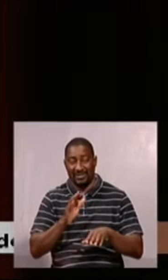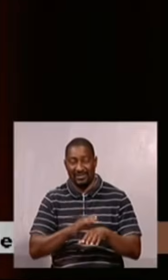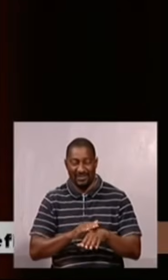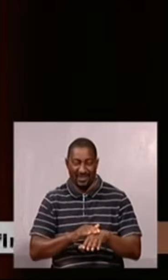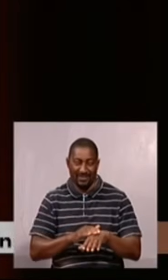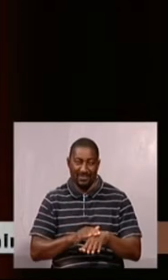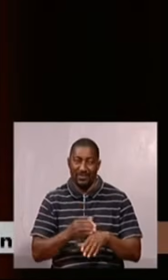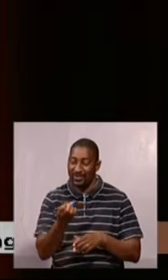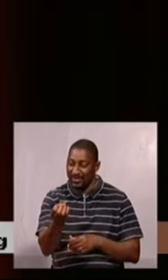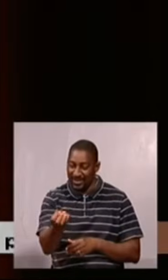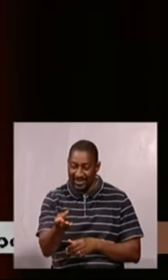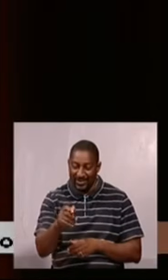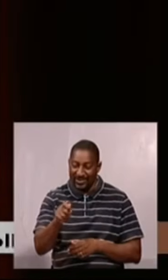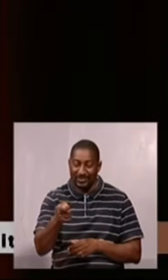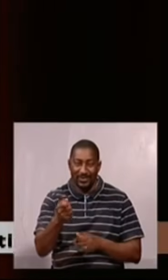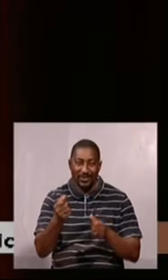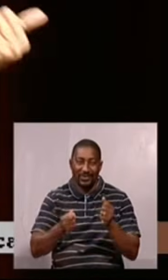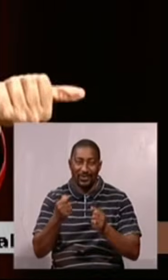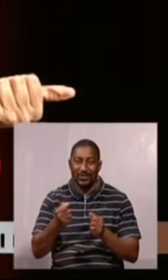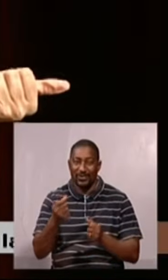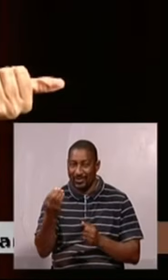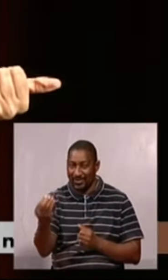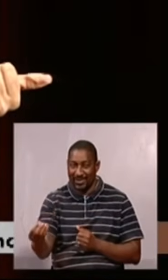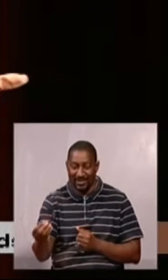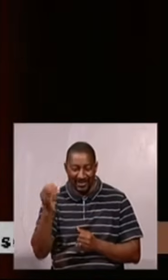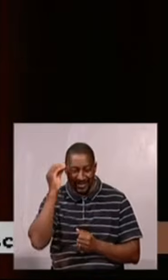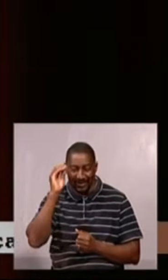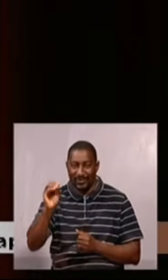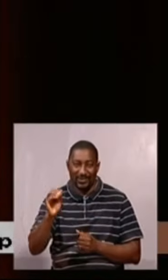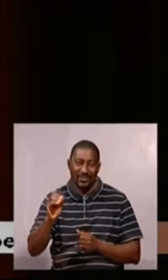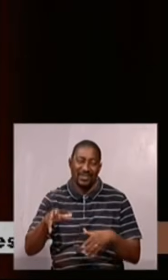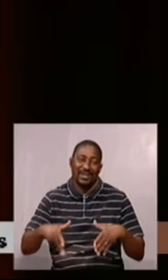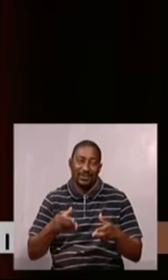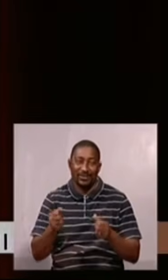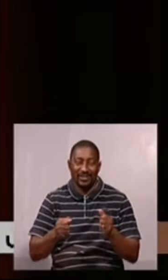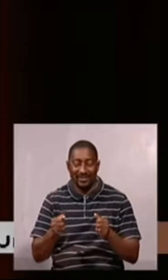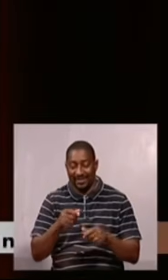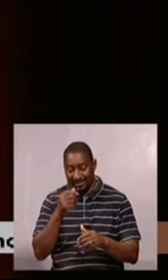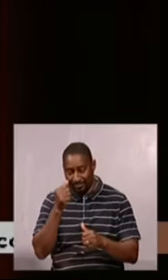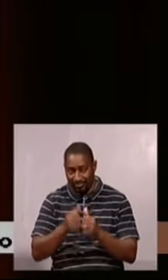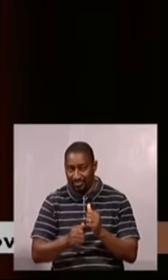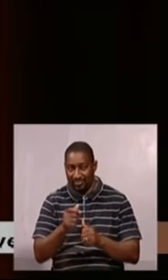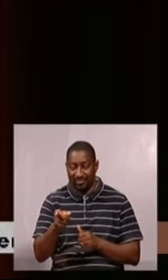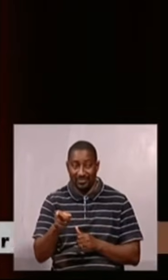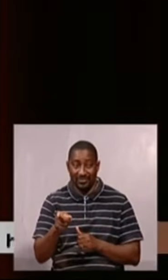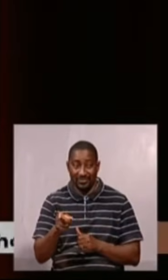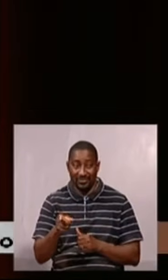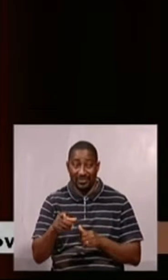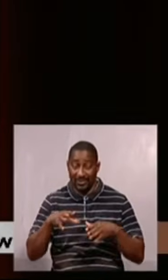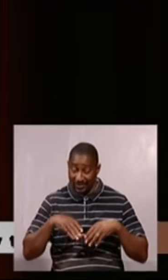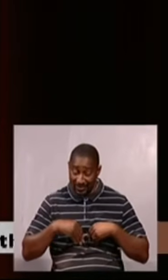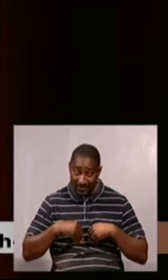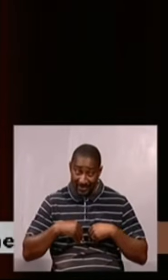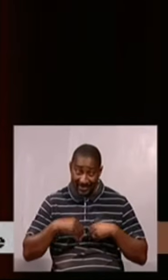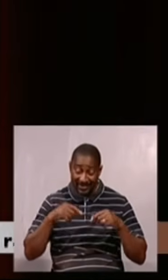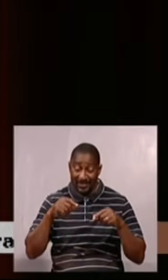the parks, where everything is. Something is about to happen. Online harassment, cyberbullying, all of that. So accept cookies is very